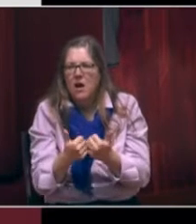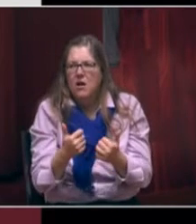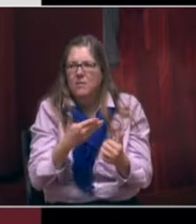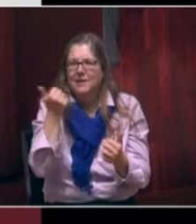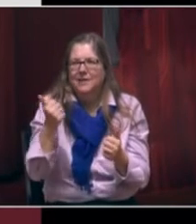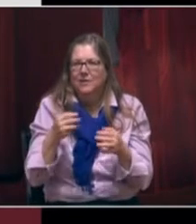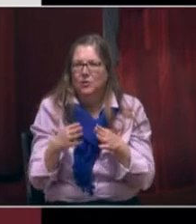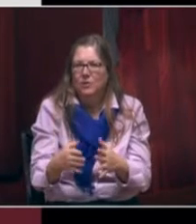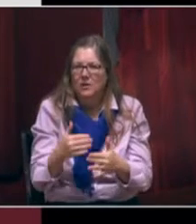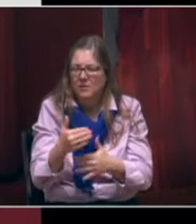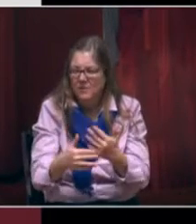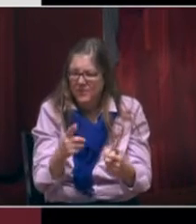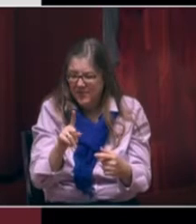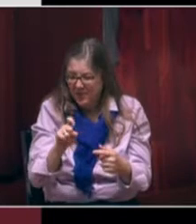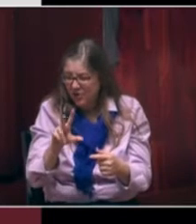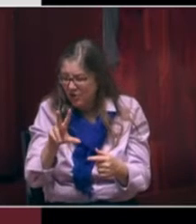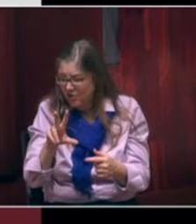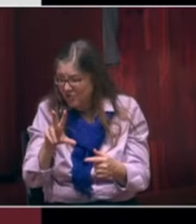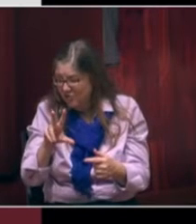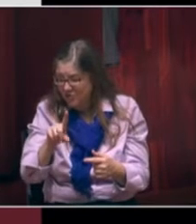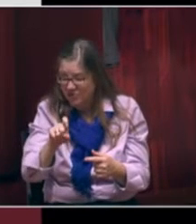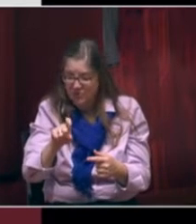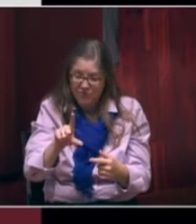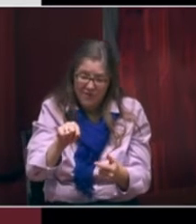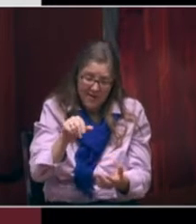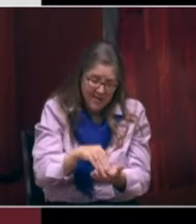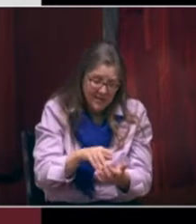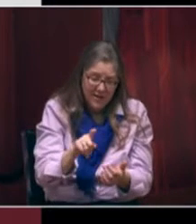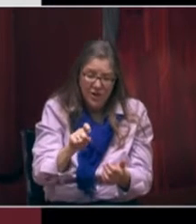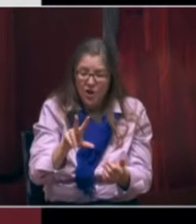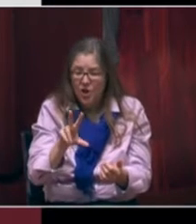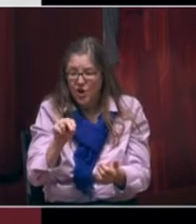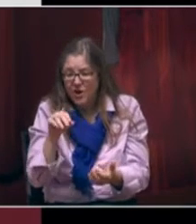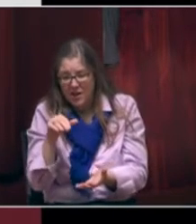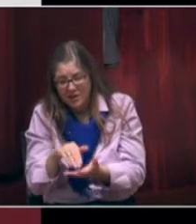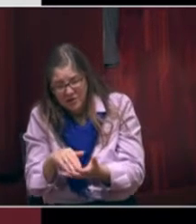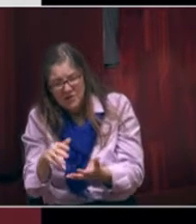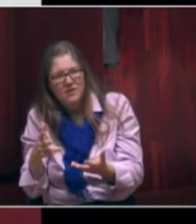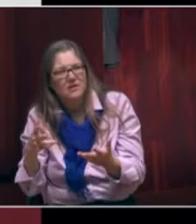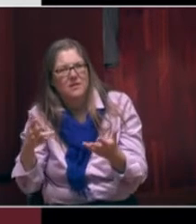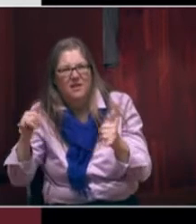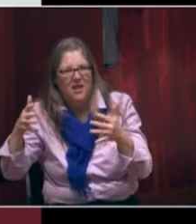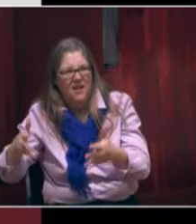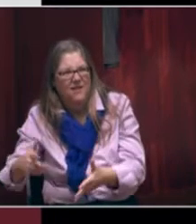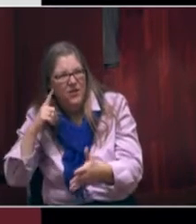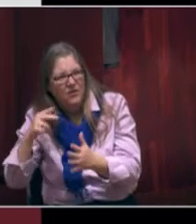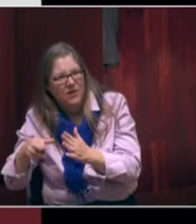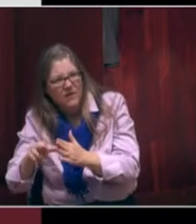those 120,000, 130,000 till transfers we still have to review out there and all sorts of